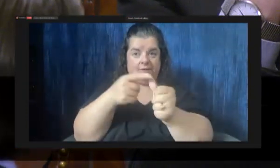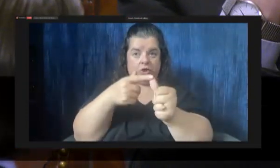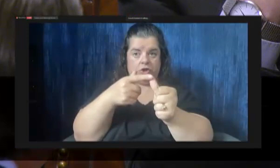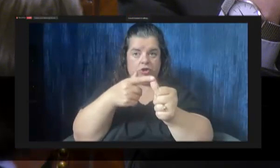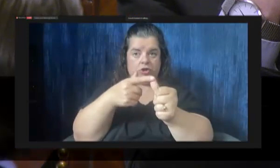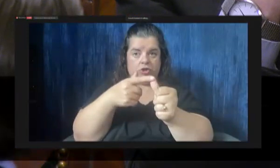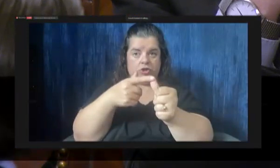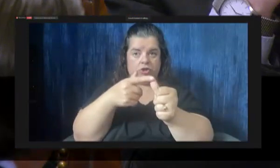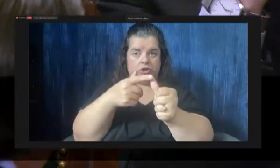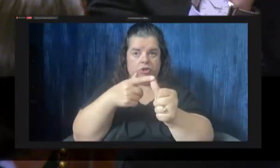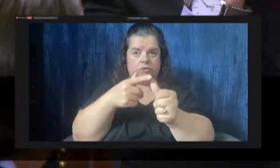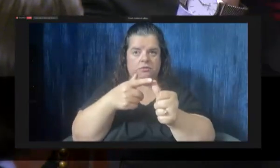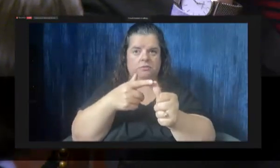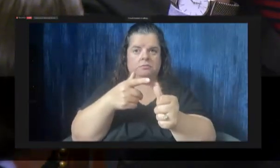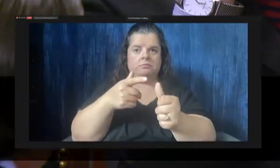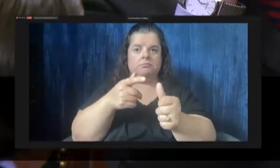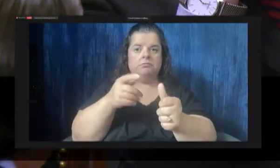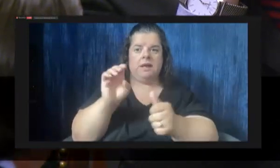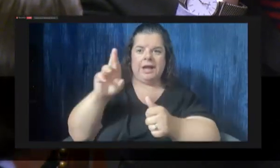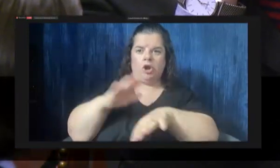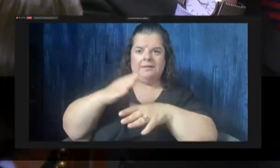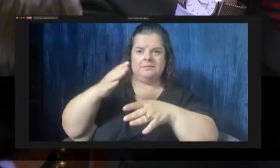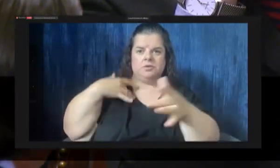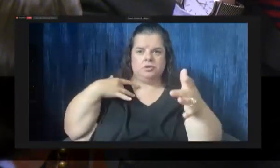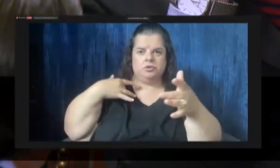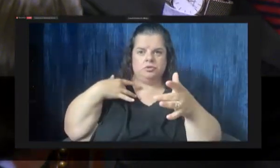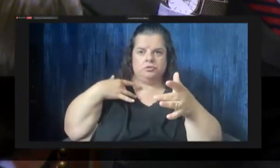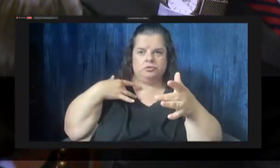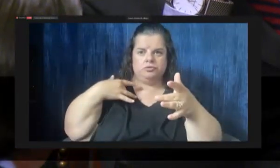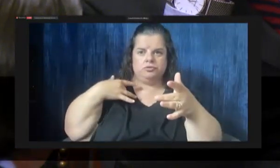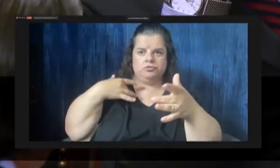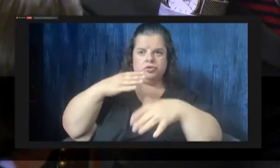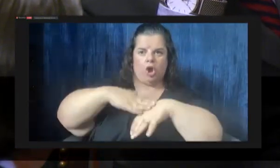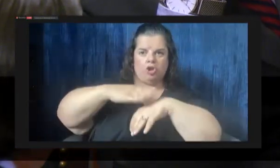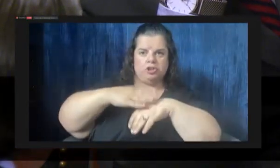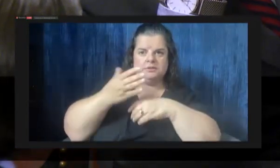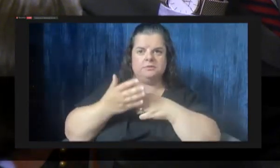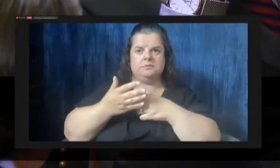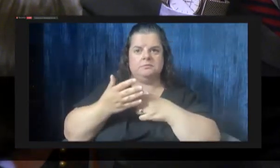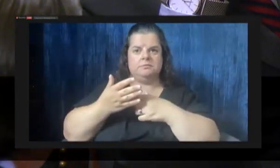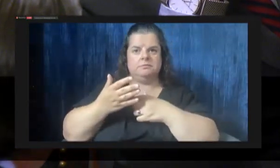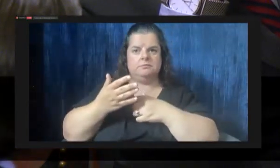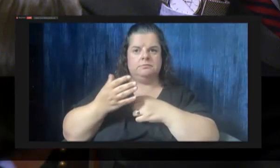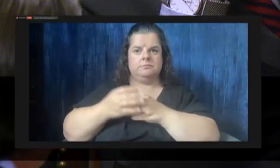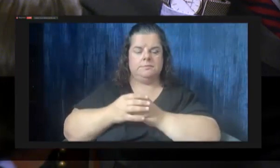side of caution and that we're making sure that everyone's...